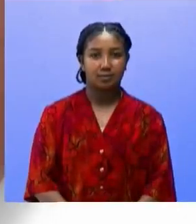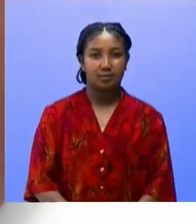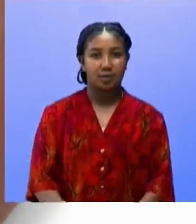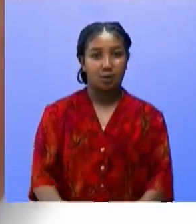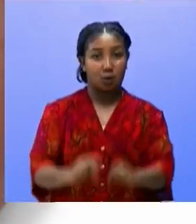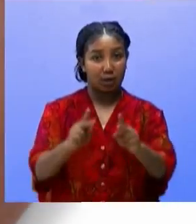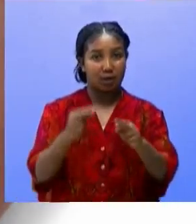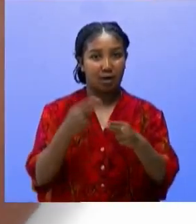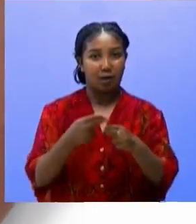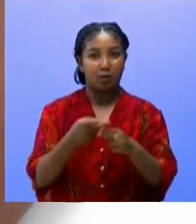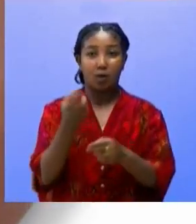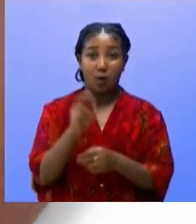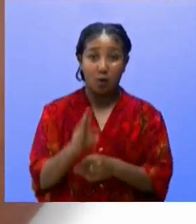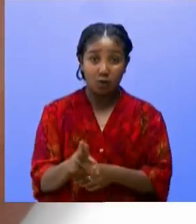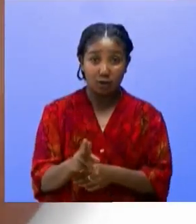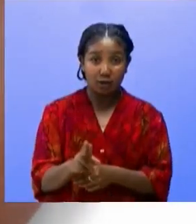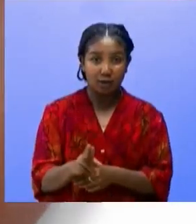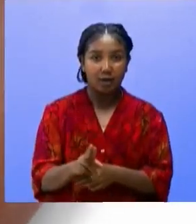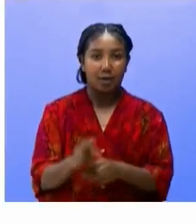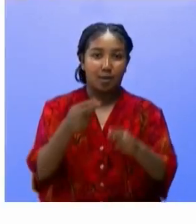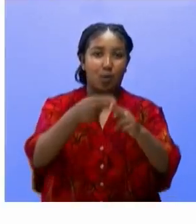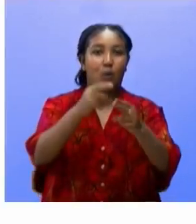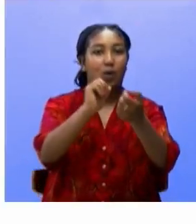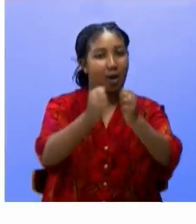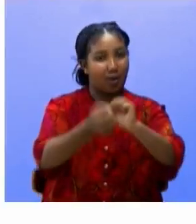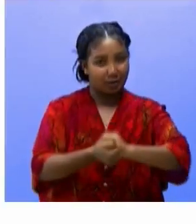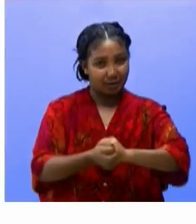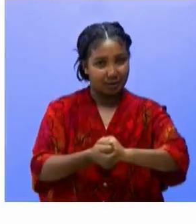Okay, a noun or pronoun.